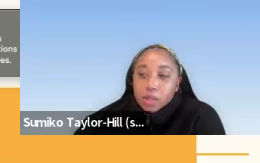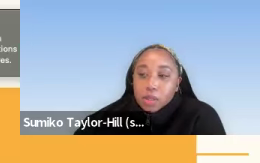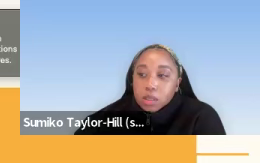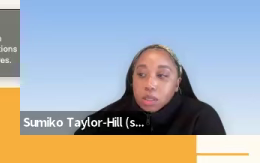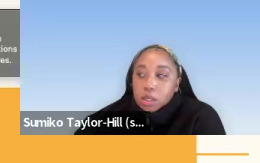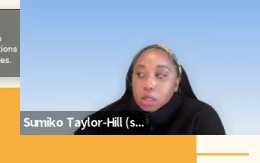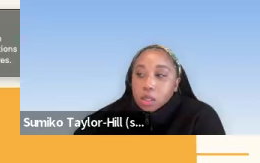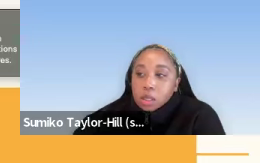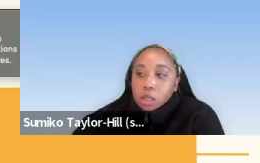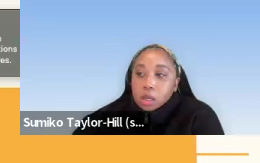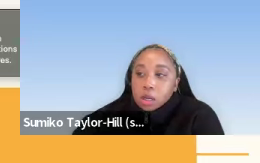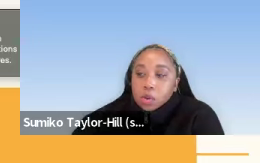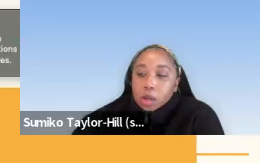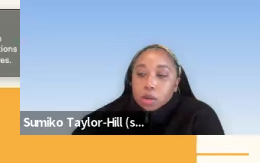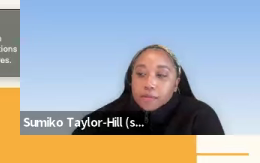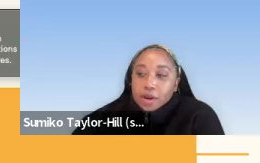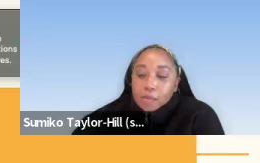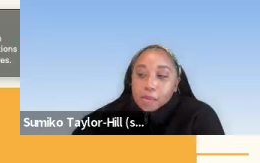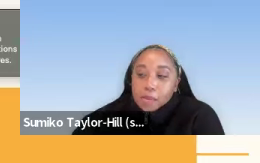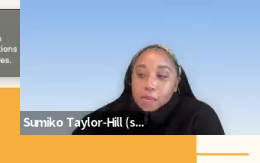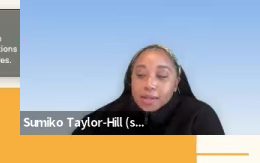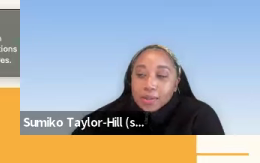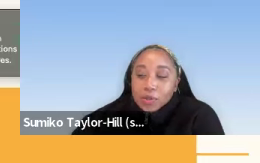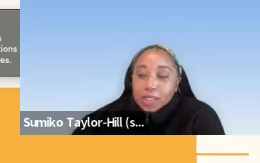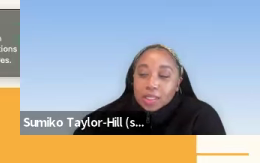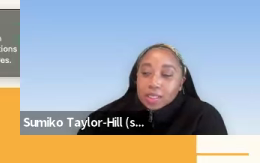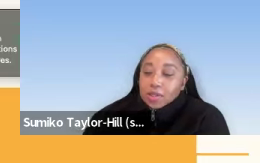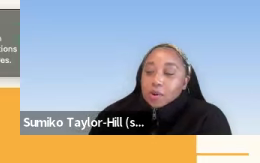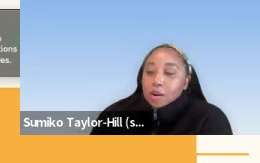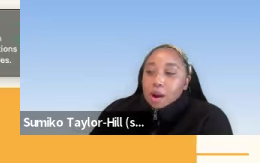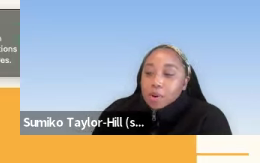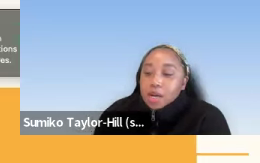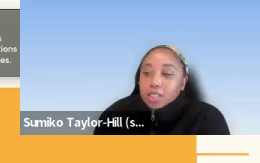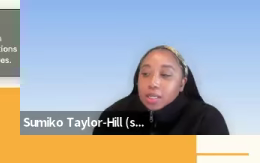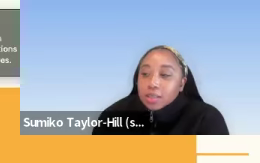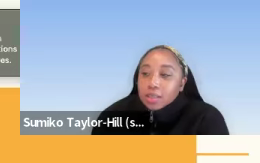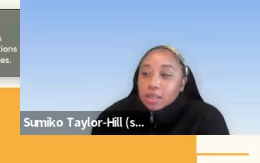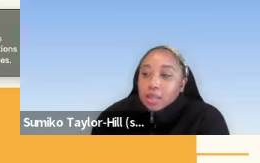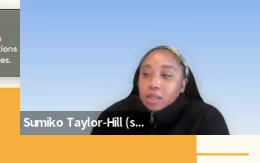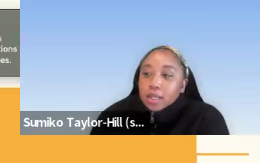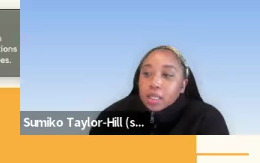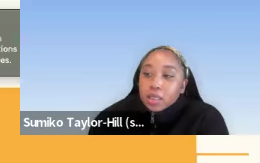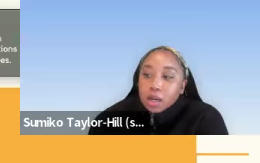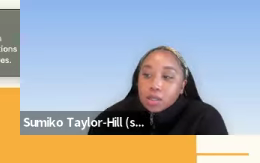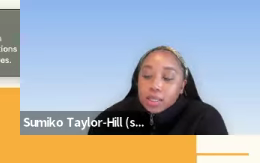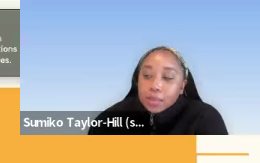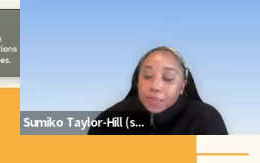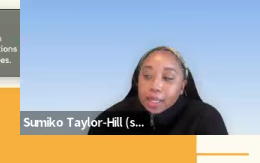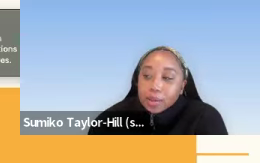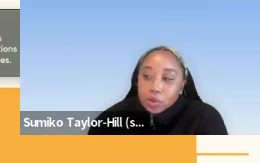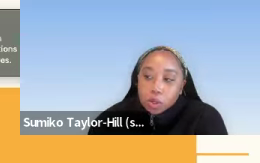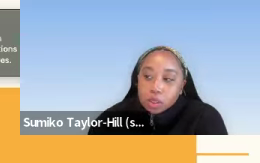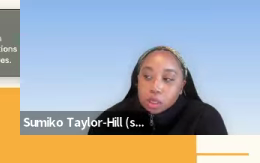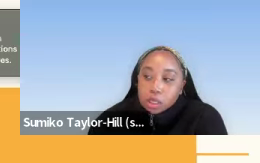community-based support. We also have Dharma Mirza, whose question is centered around harm reduction. Dr.